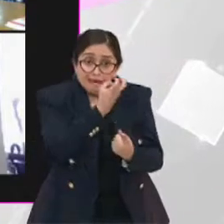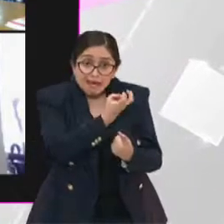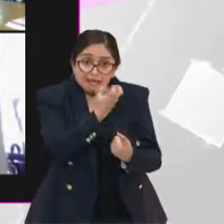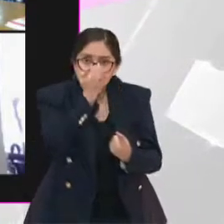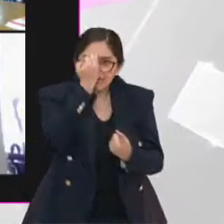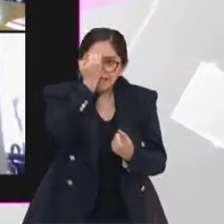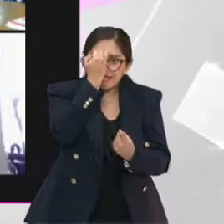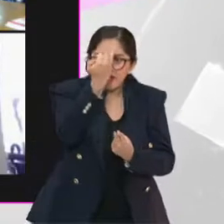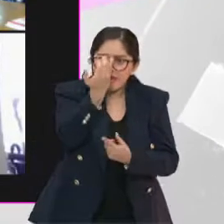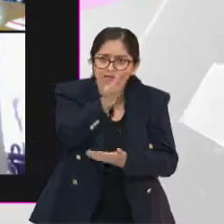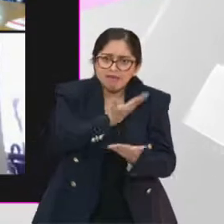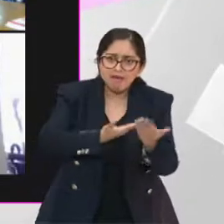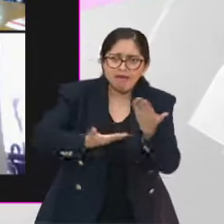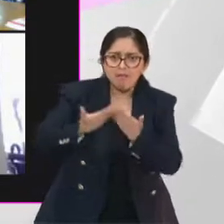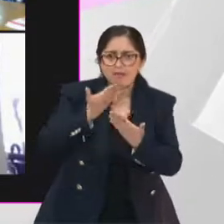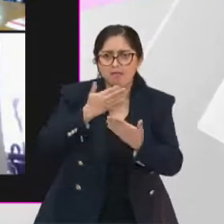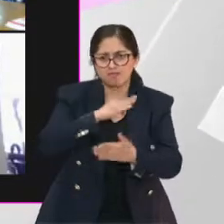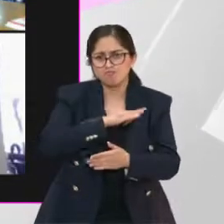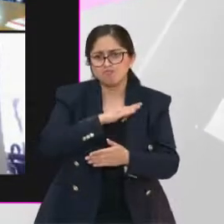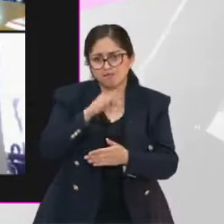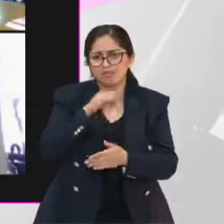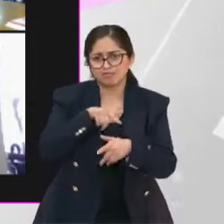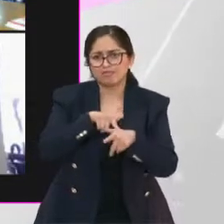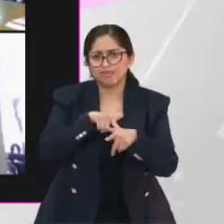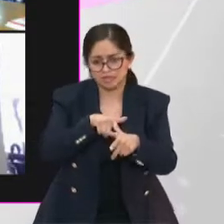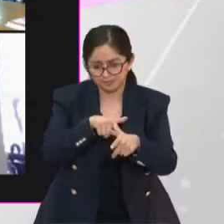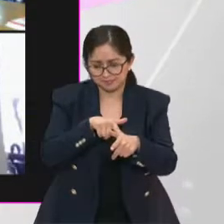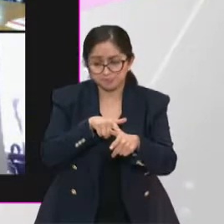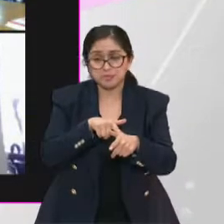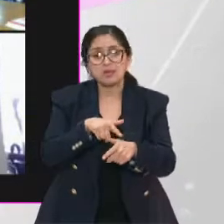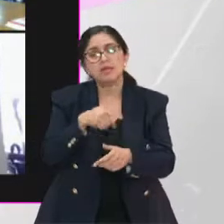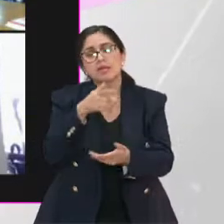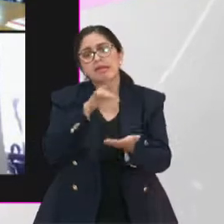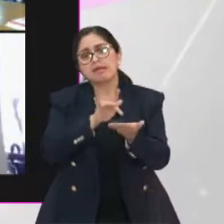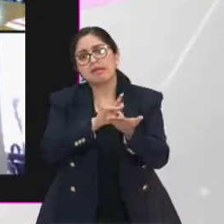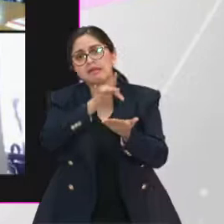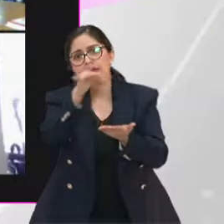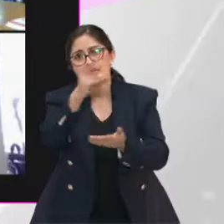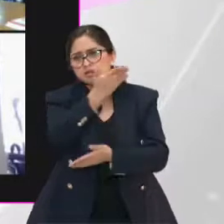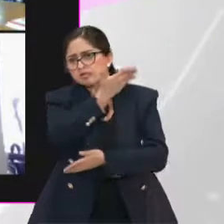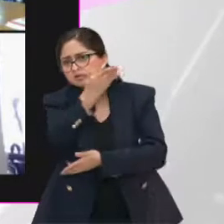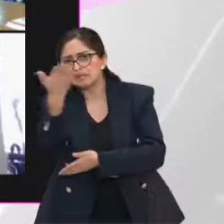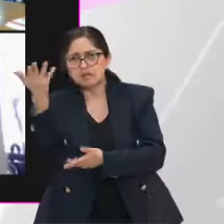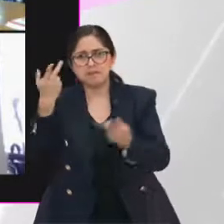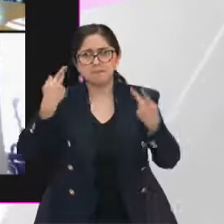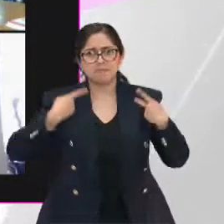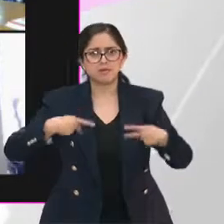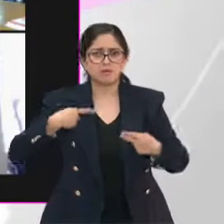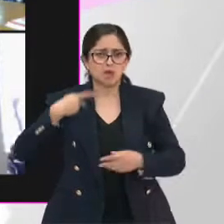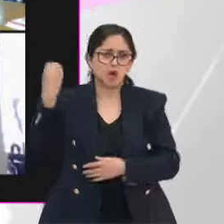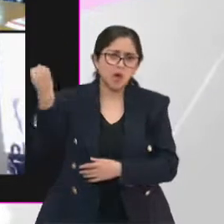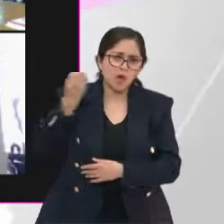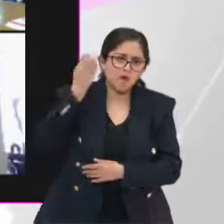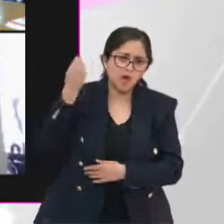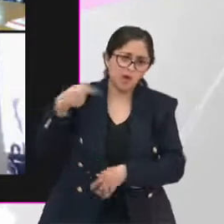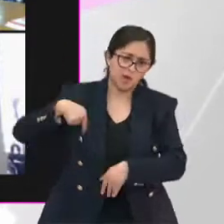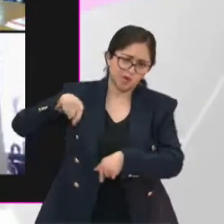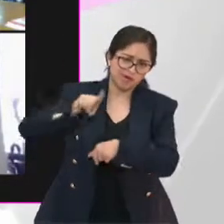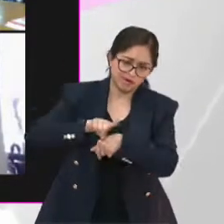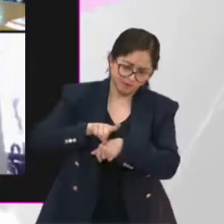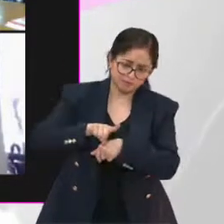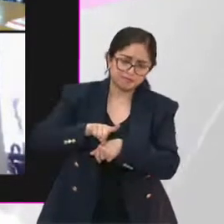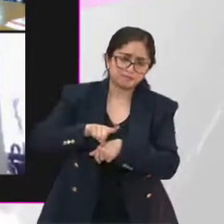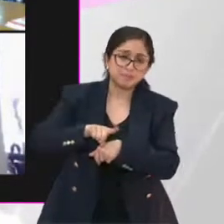order to further this exchange session. But I would like to thank the speakers for today.